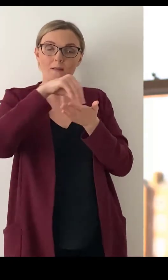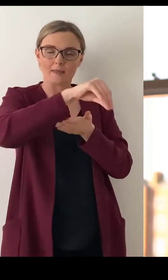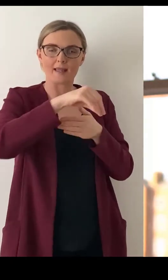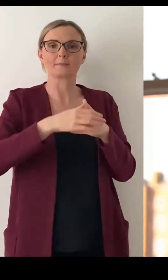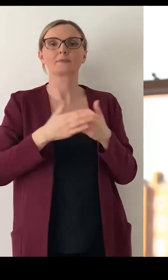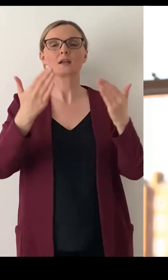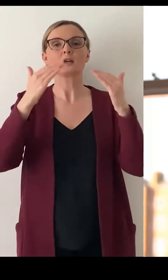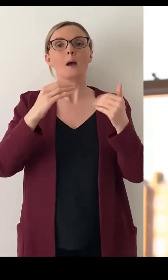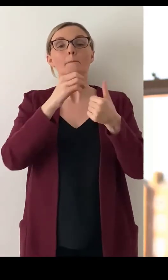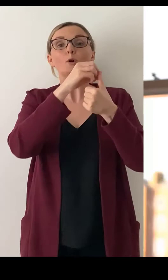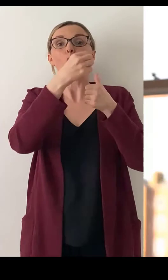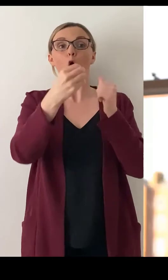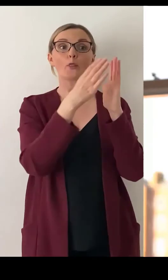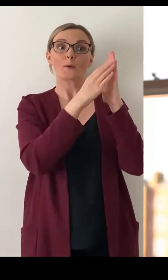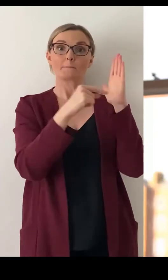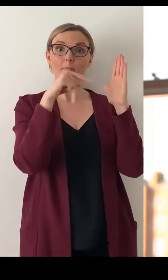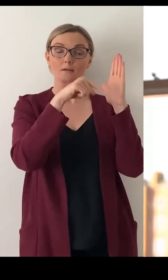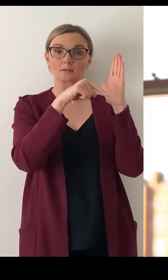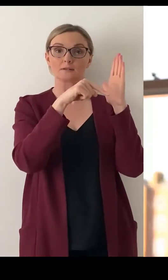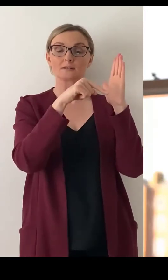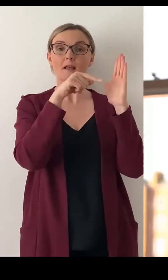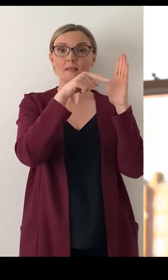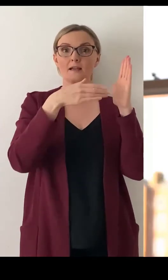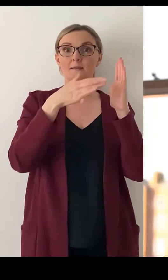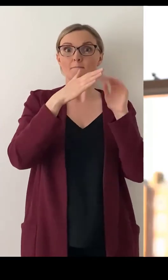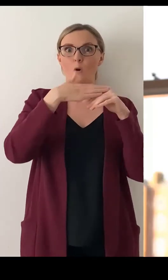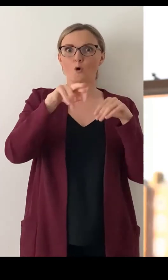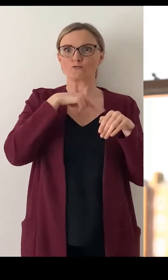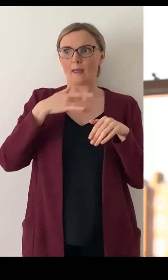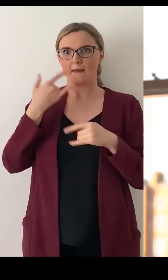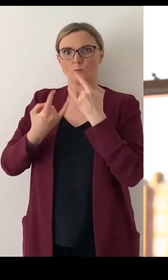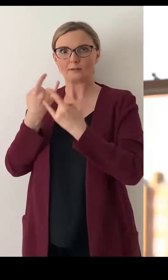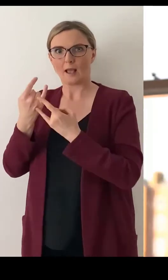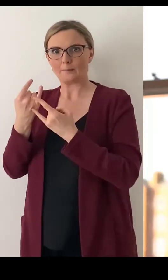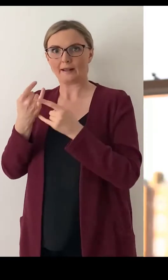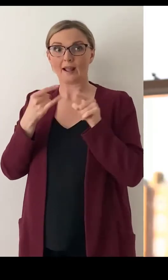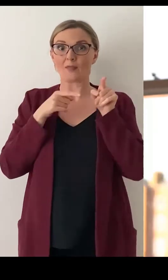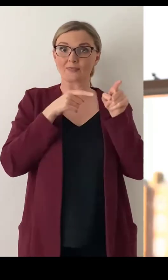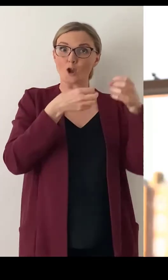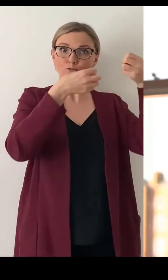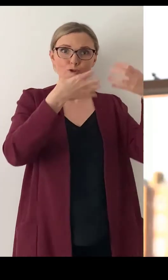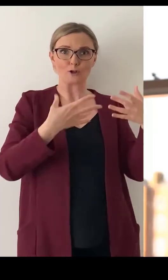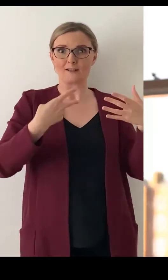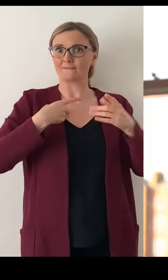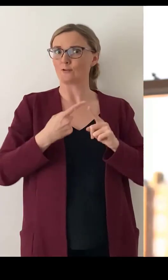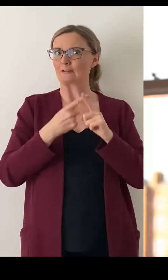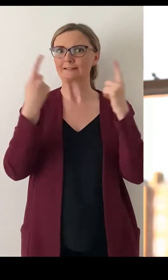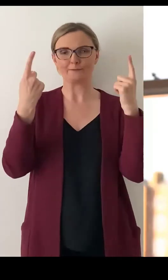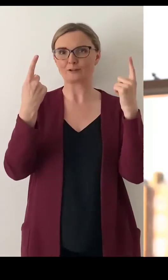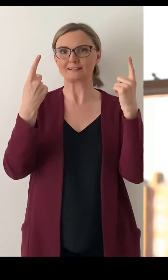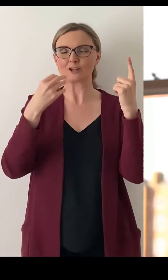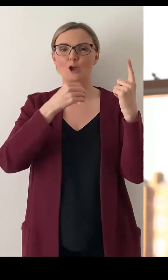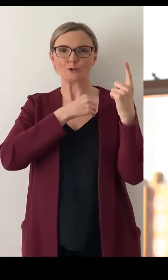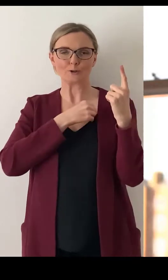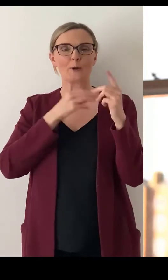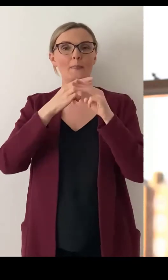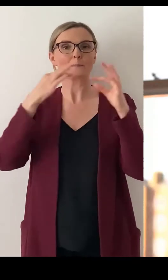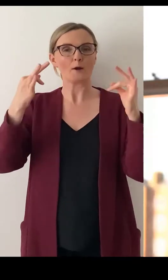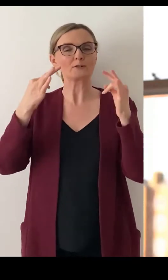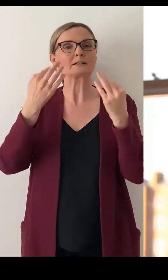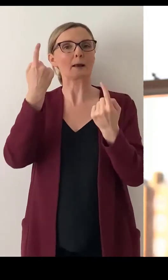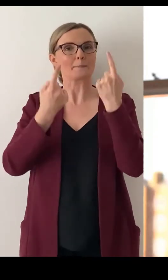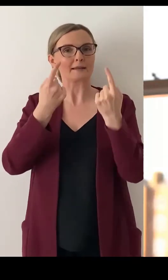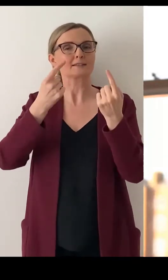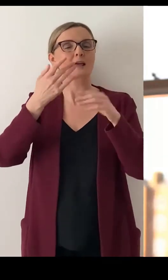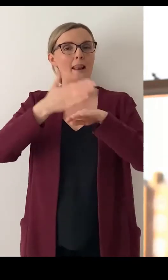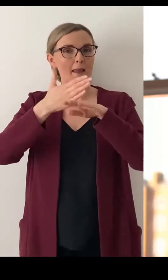are more realistic of the labour market, they generate predictions that are very different from the perfectly competitive model. And one of those predictions is that you can